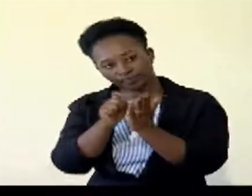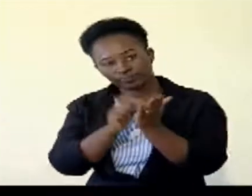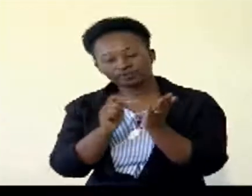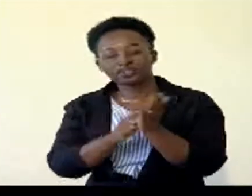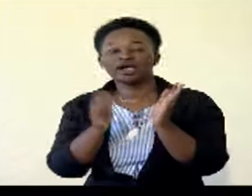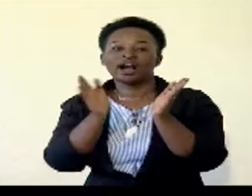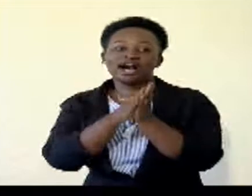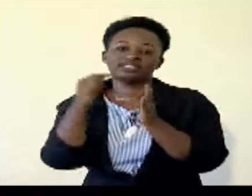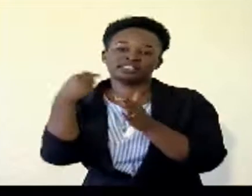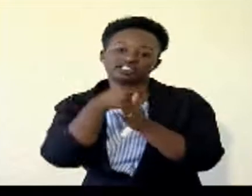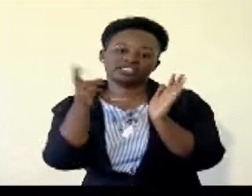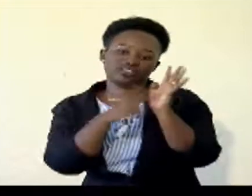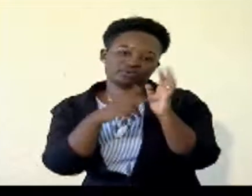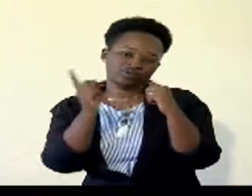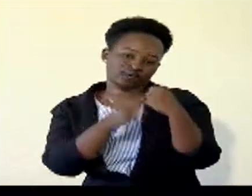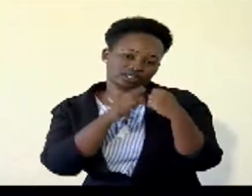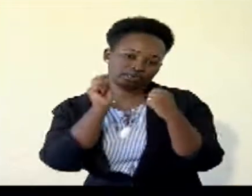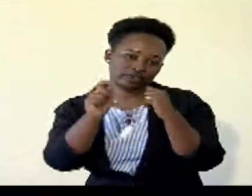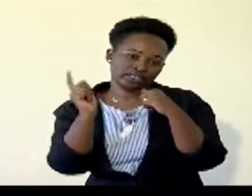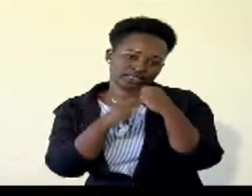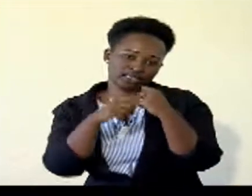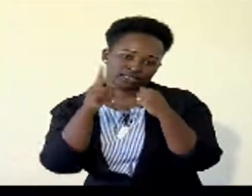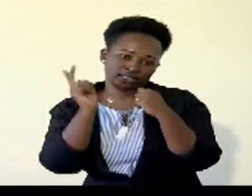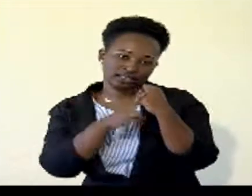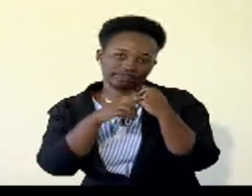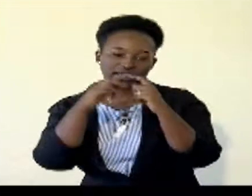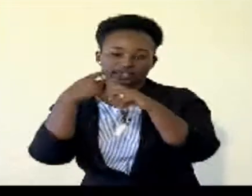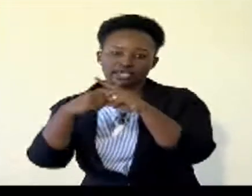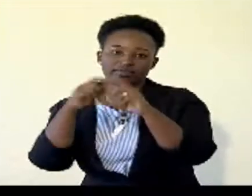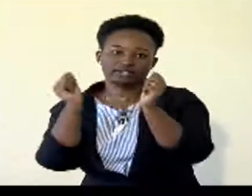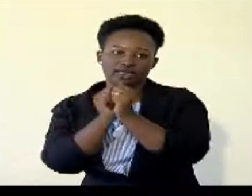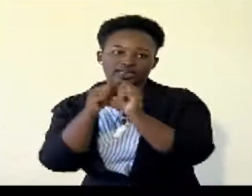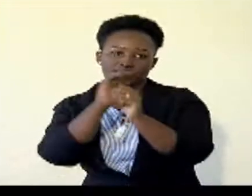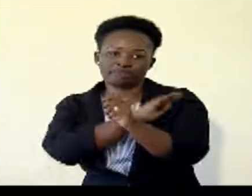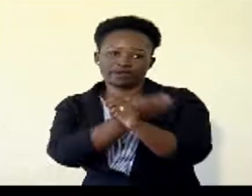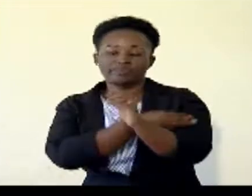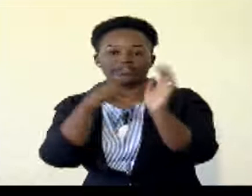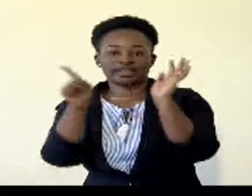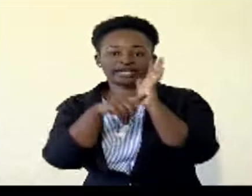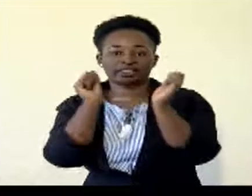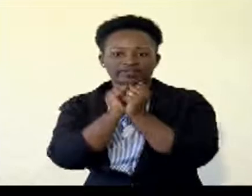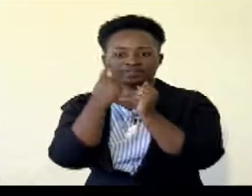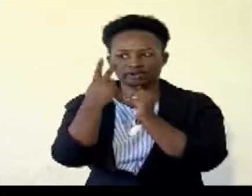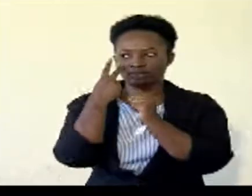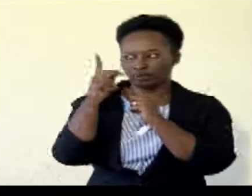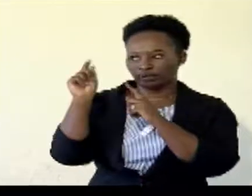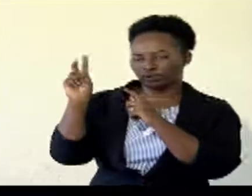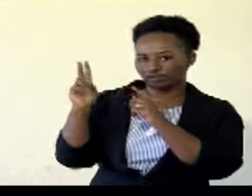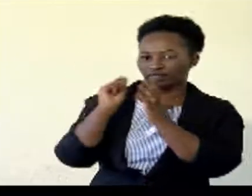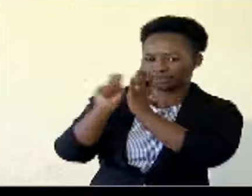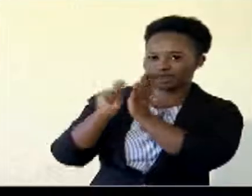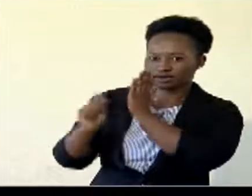being 6.67 times 10 to power negative 11. I hope you can see on your screen, it is right